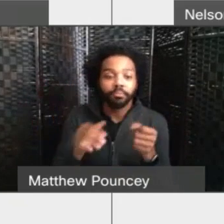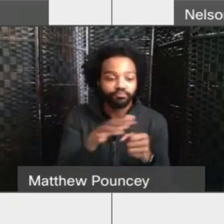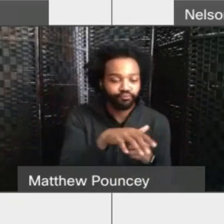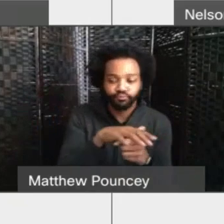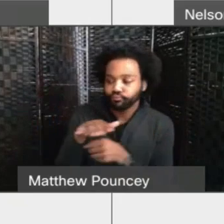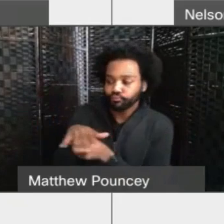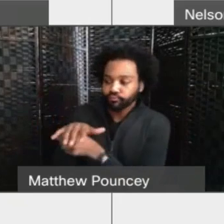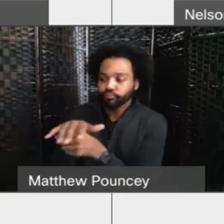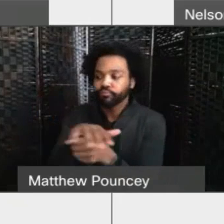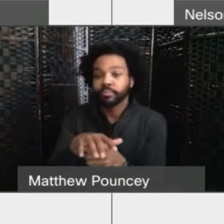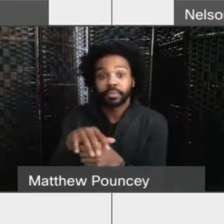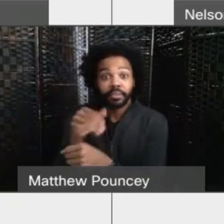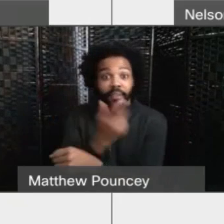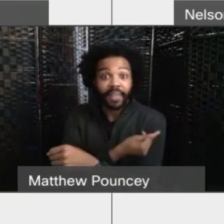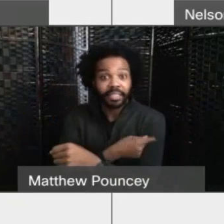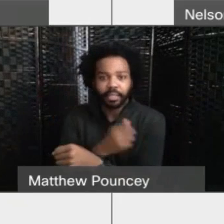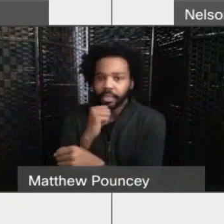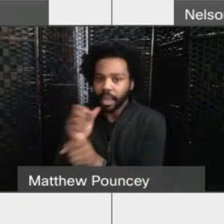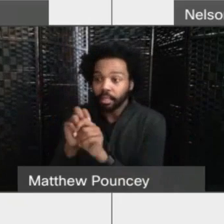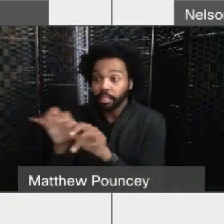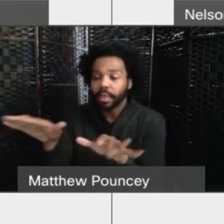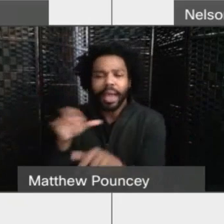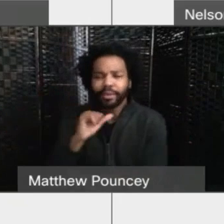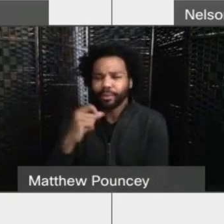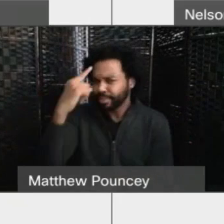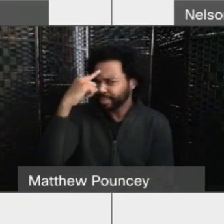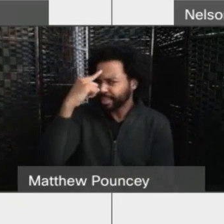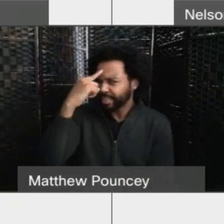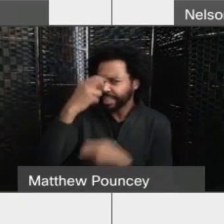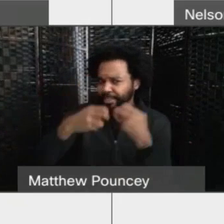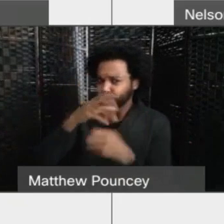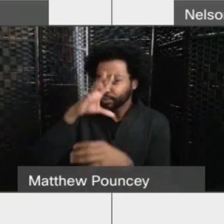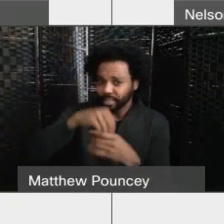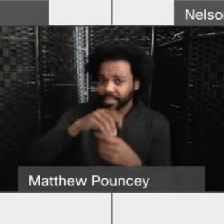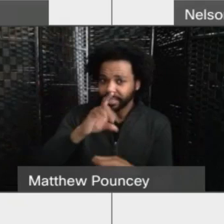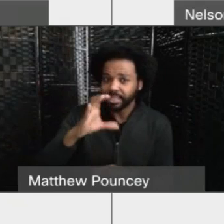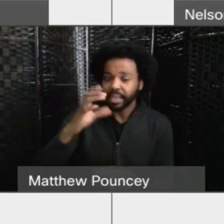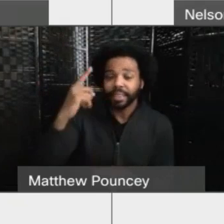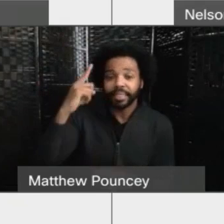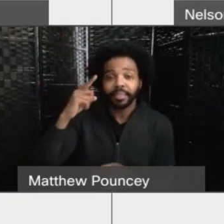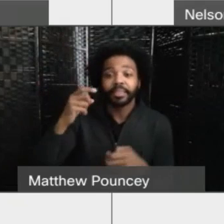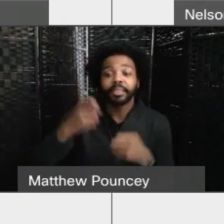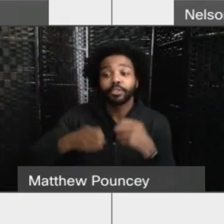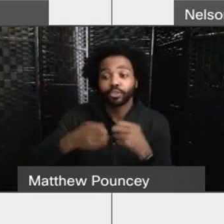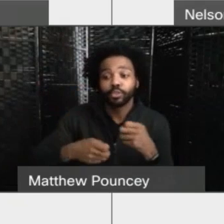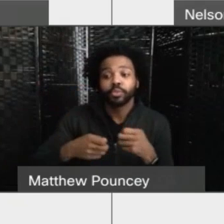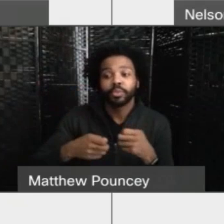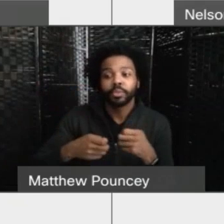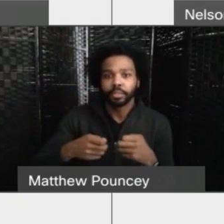vaccine is not getting out. I don't believe that's a problem in DC. The problem seems to be that we just don't have enough vaccine